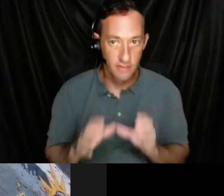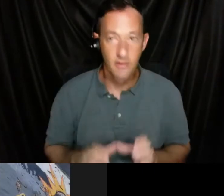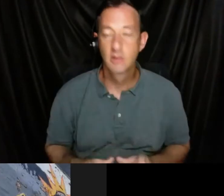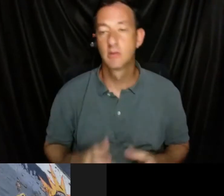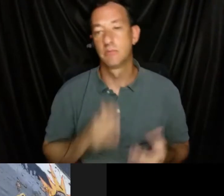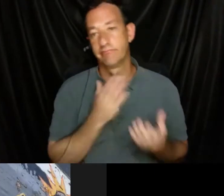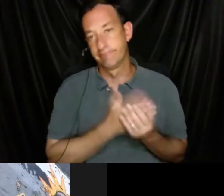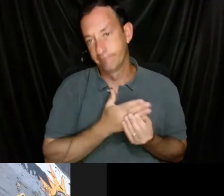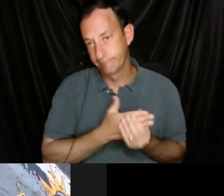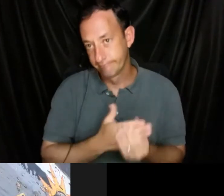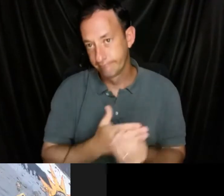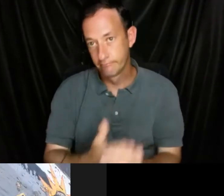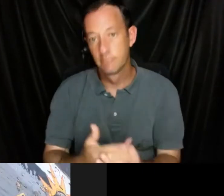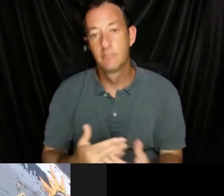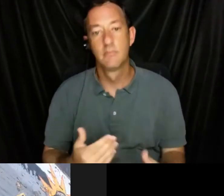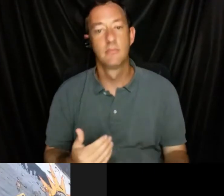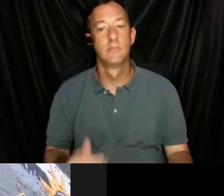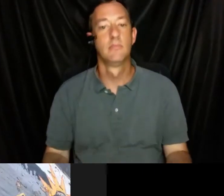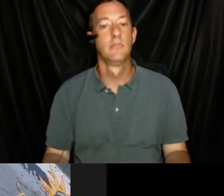my